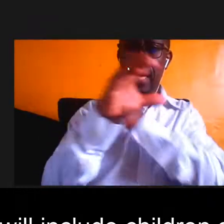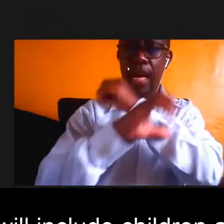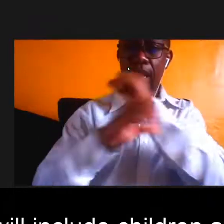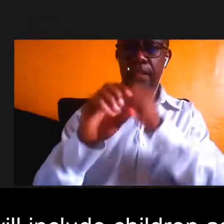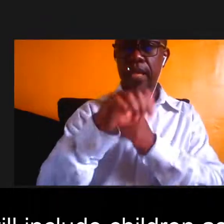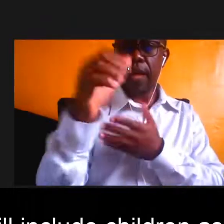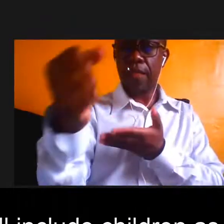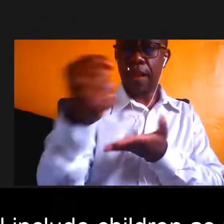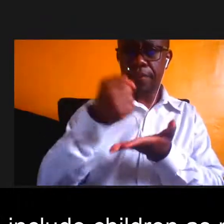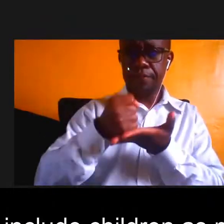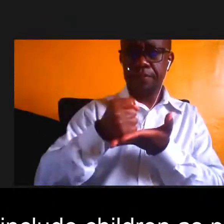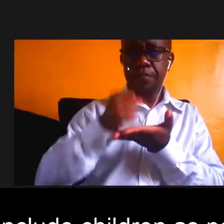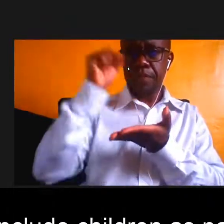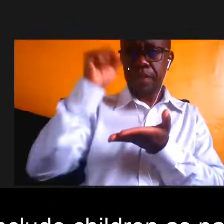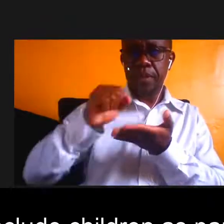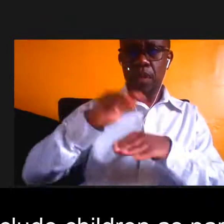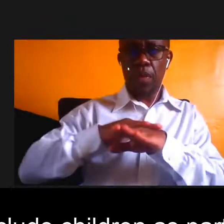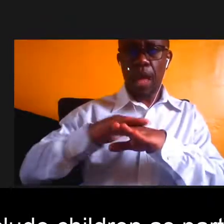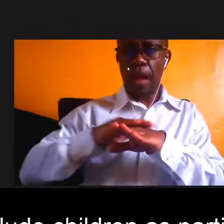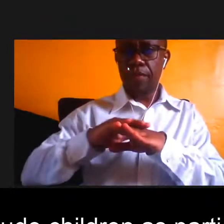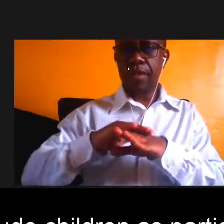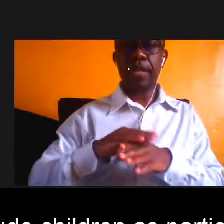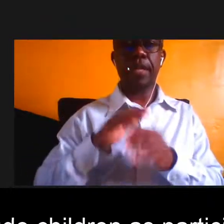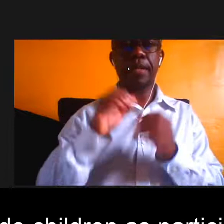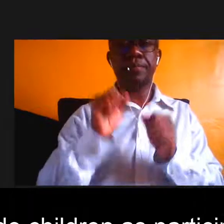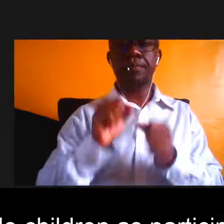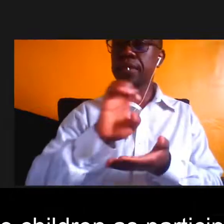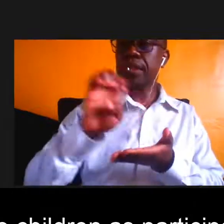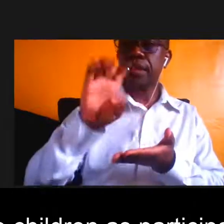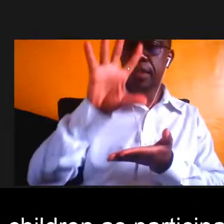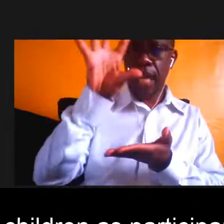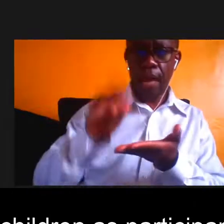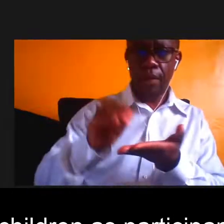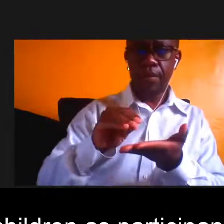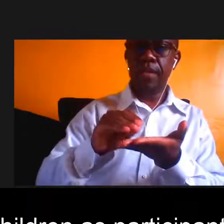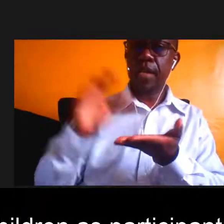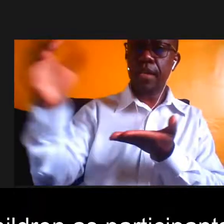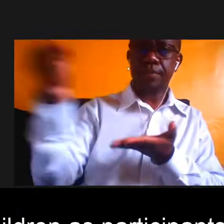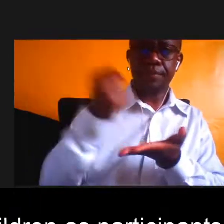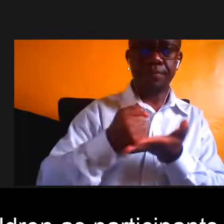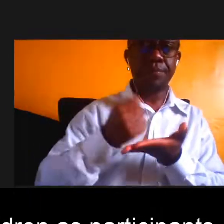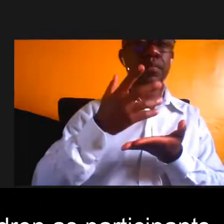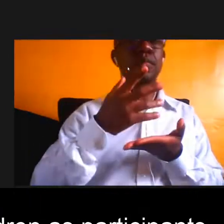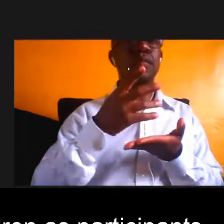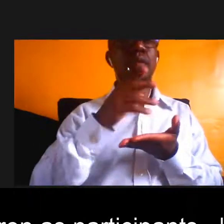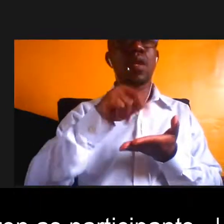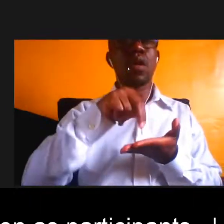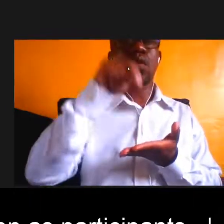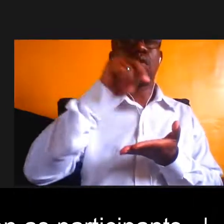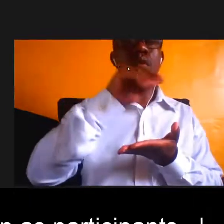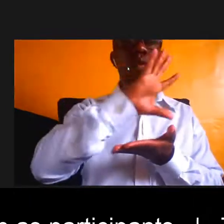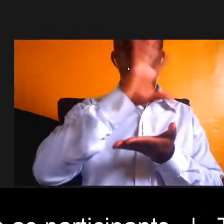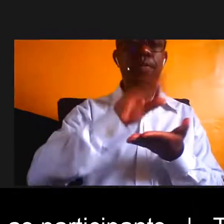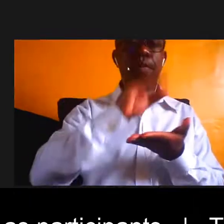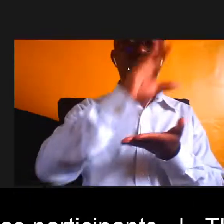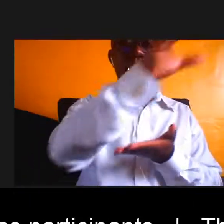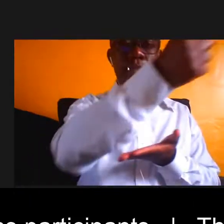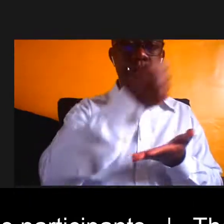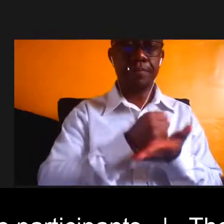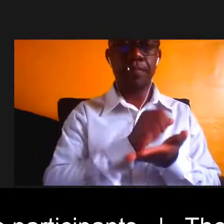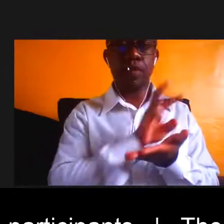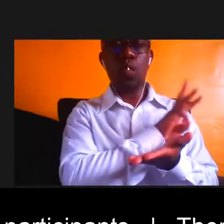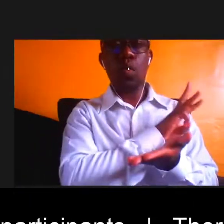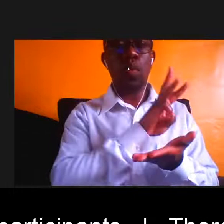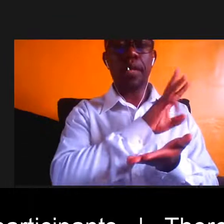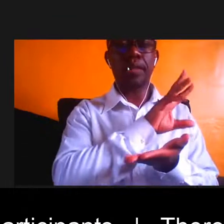Africa, Southern Africa involved. Get Eastern Africa involved. Get Northern Africa. Get West